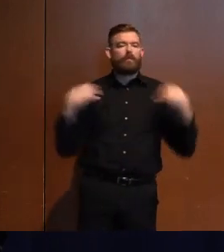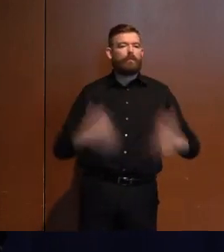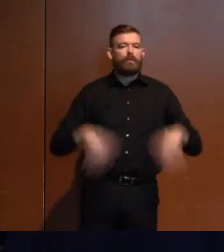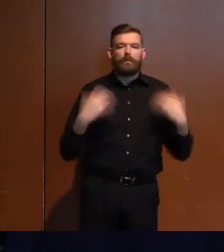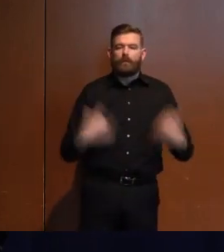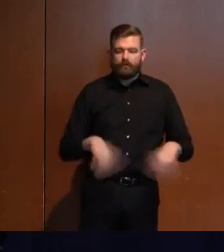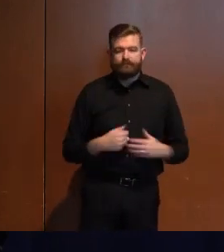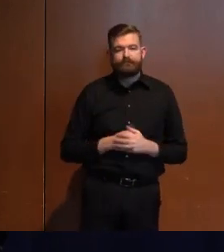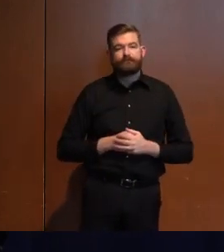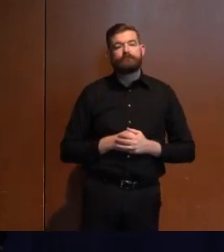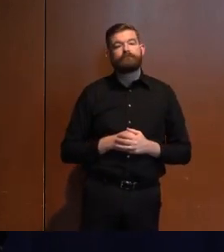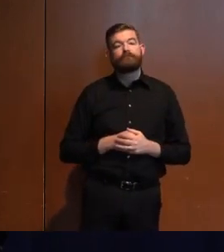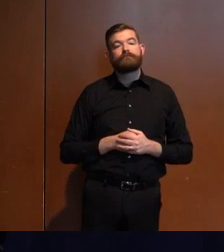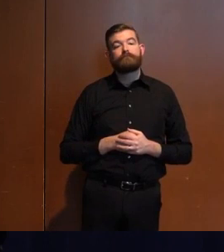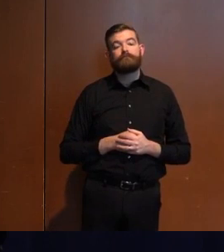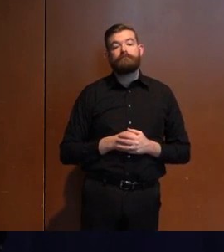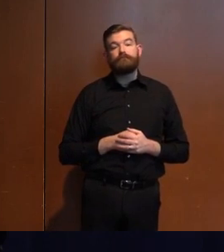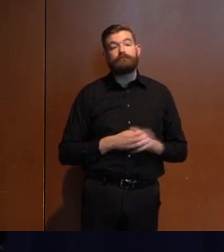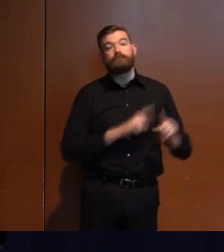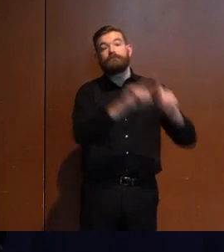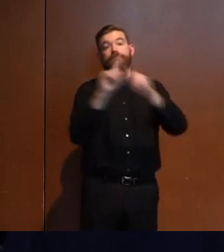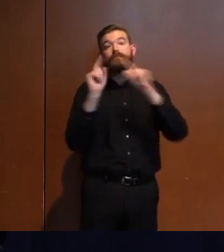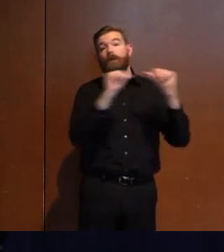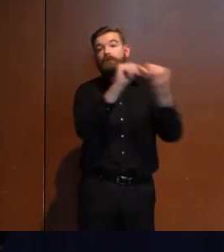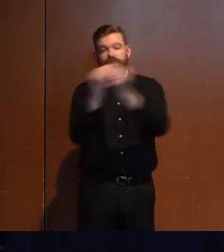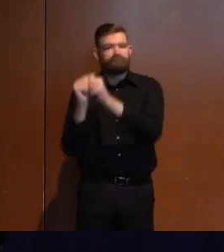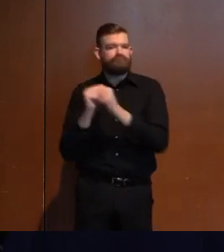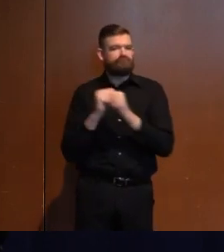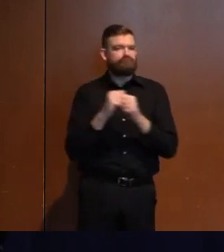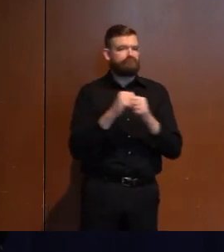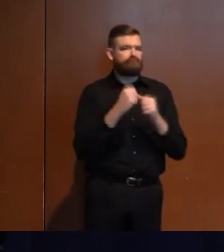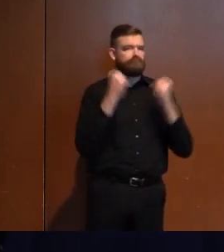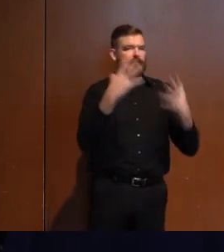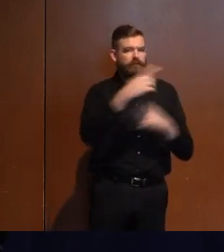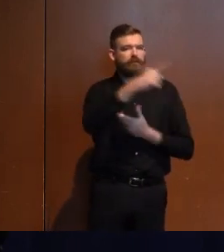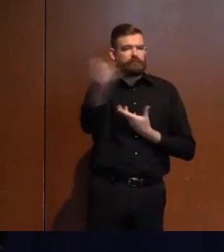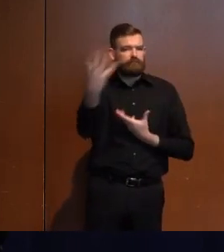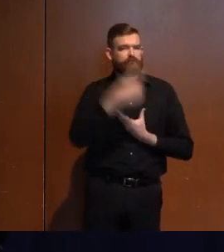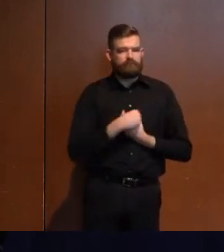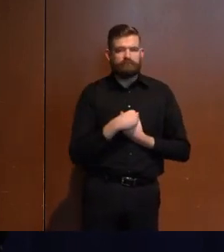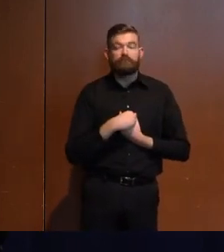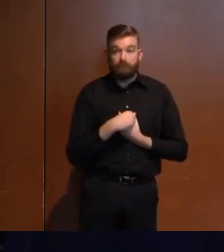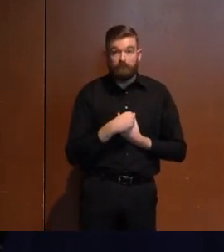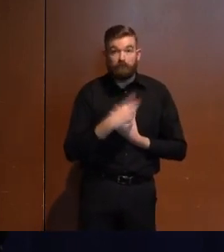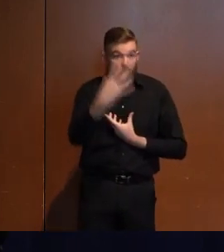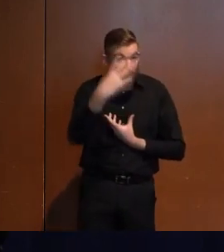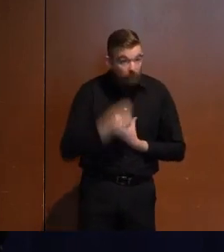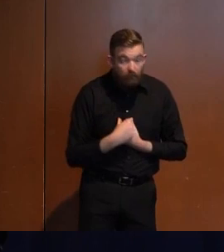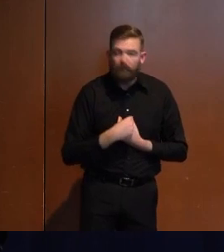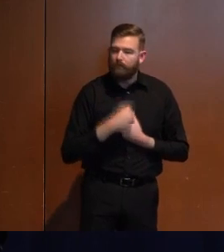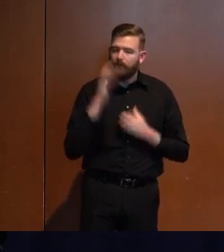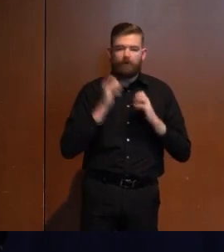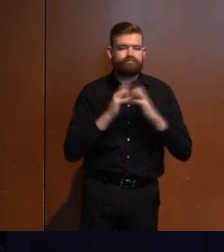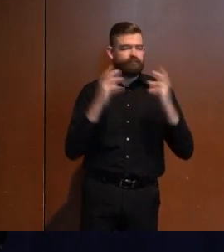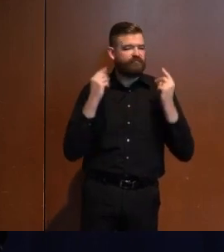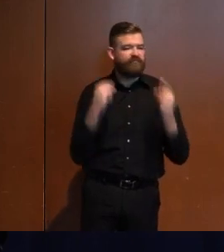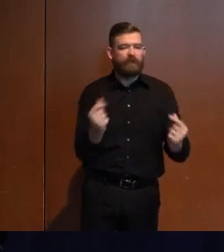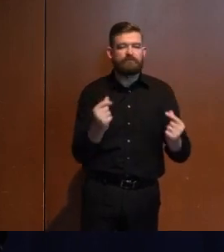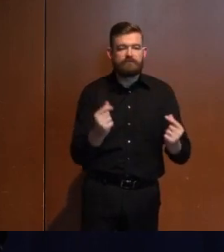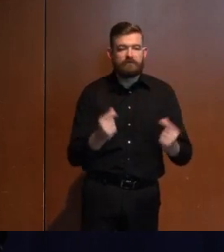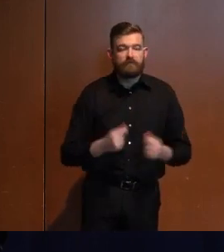aforementioned agencies, we're going to get this done. Today we had an incident management team across the river with the Army Corps of Engineers